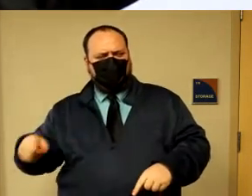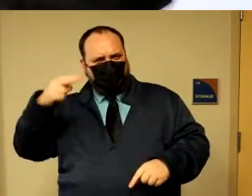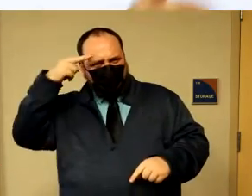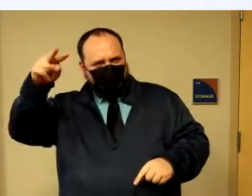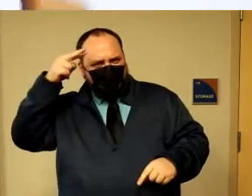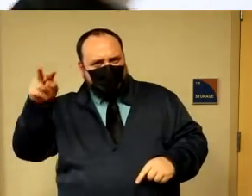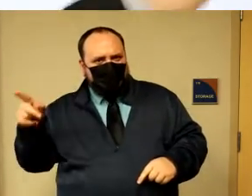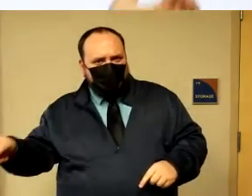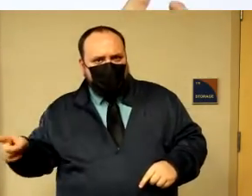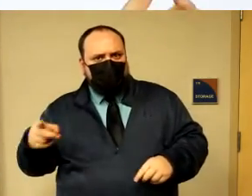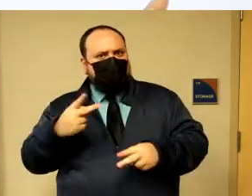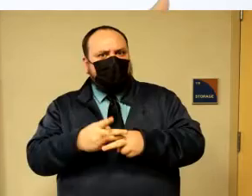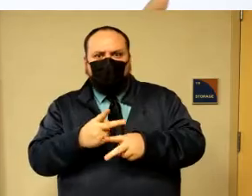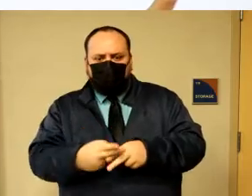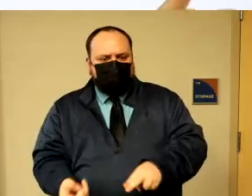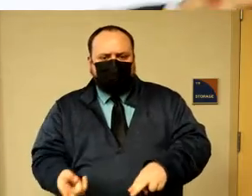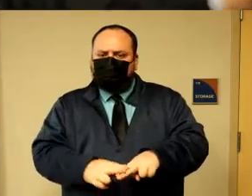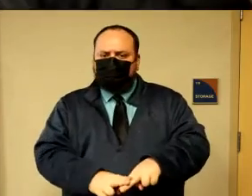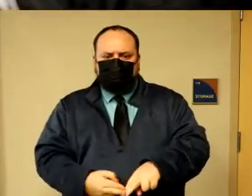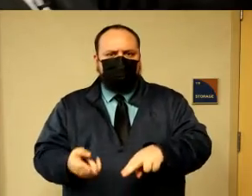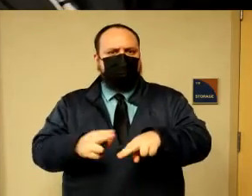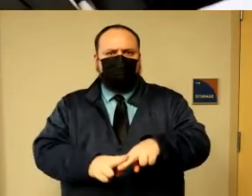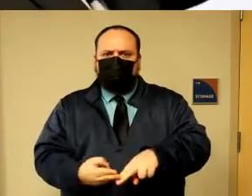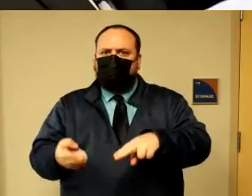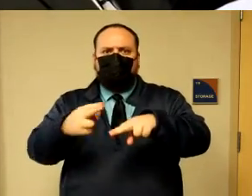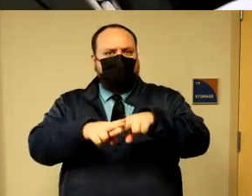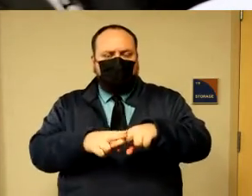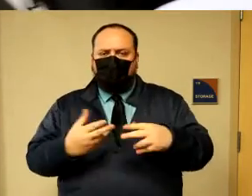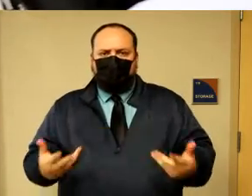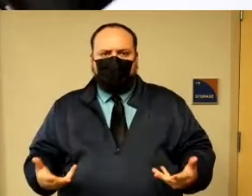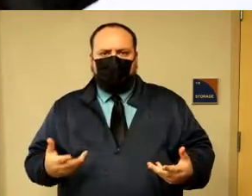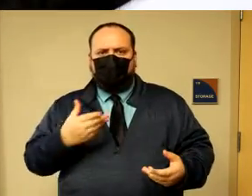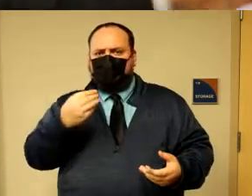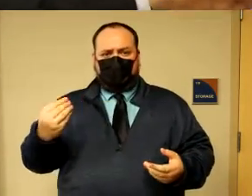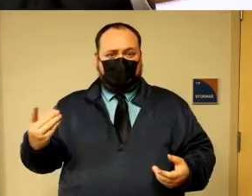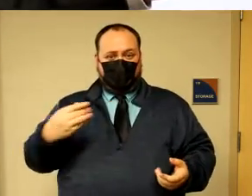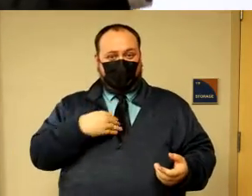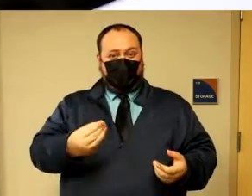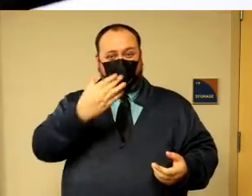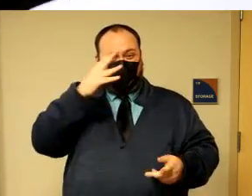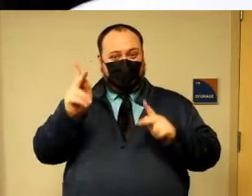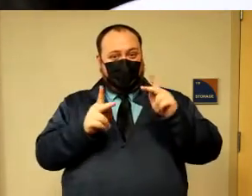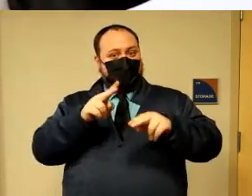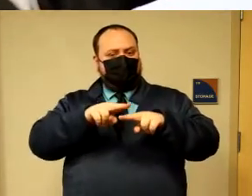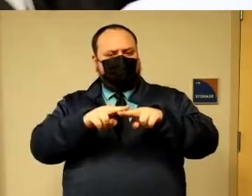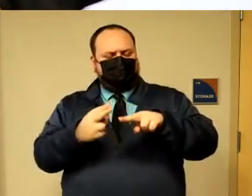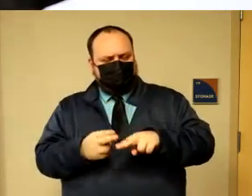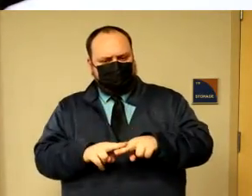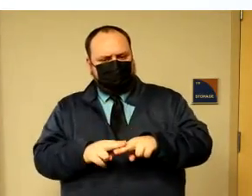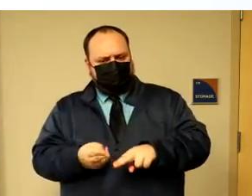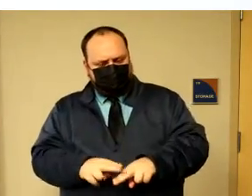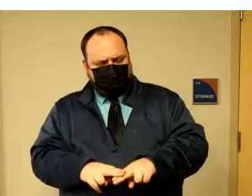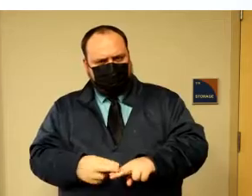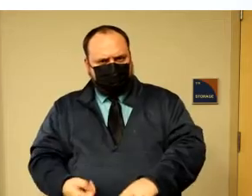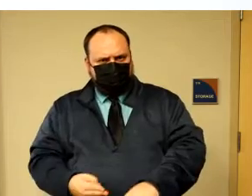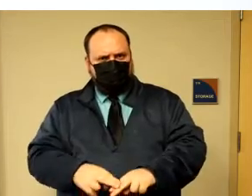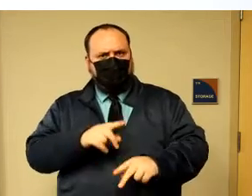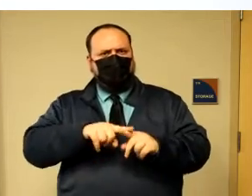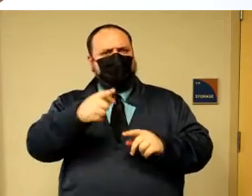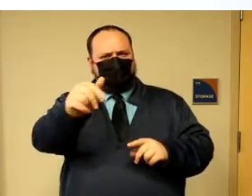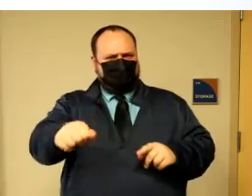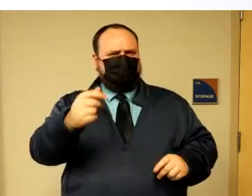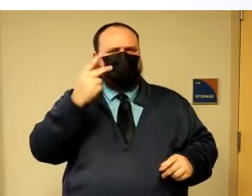Latinos keep increasing and the white people keep decreasing, but at the same time we see that the